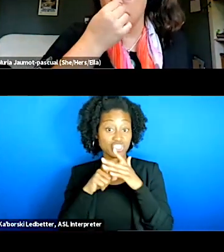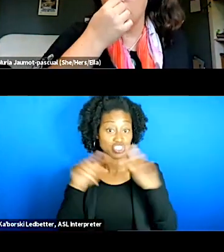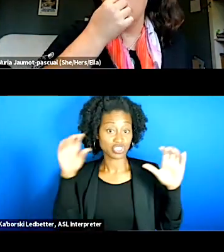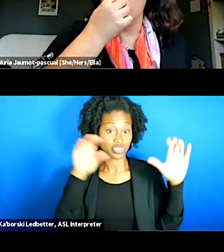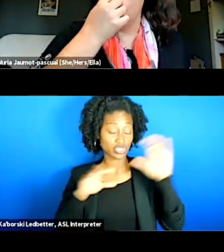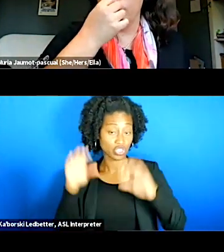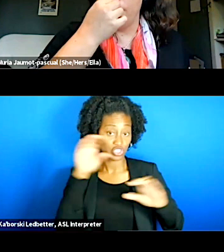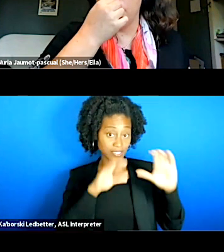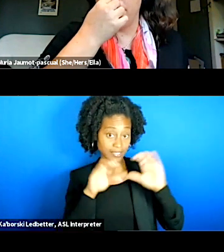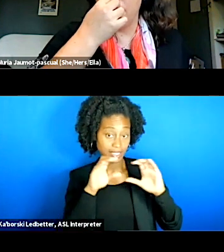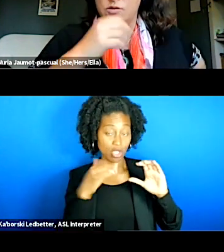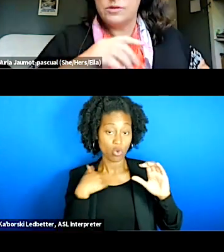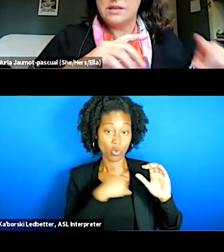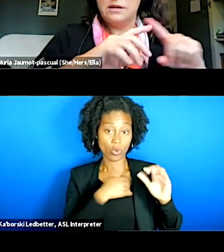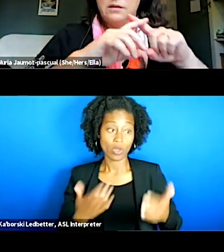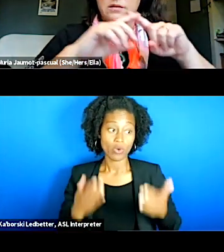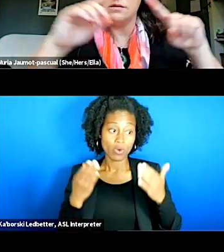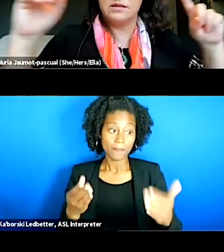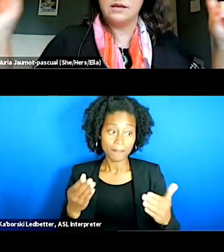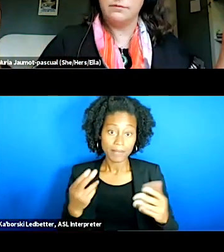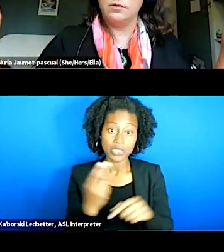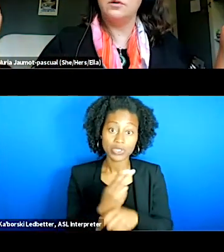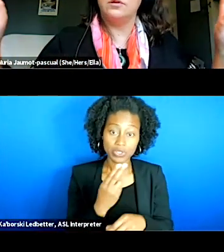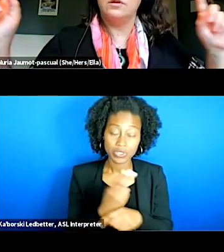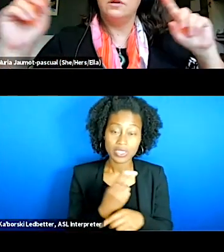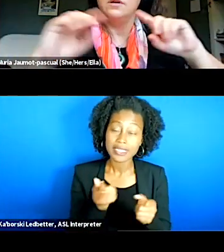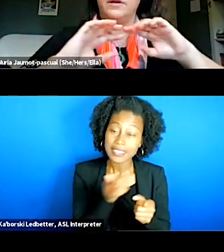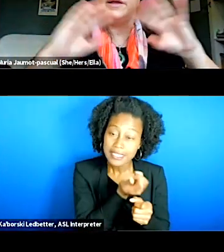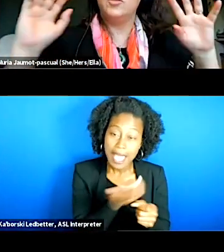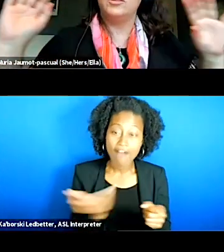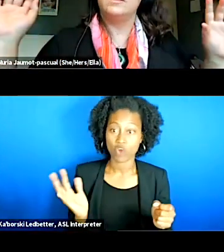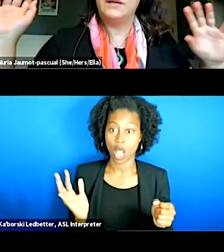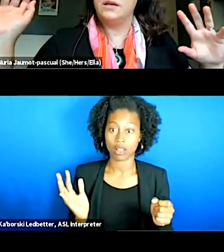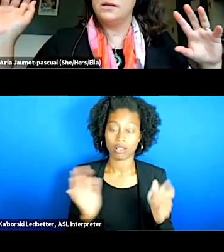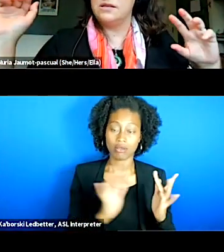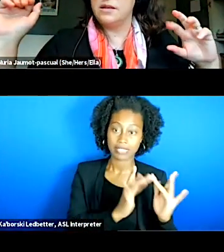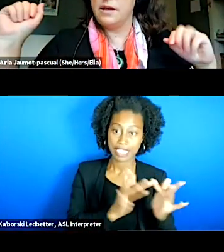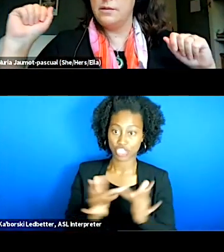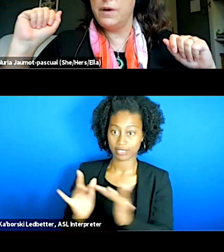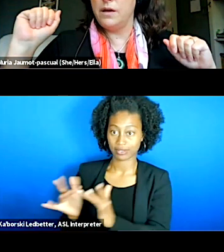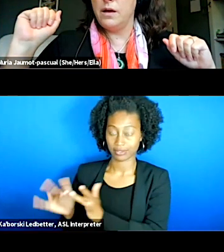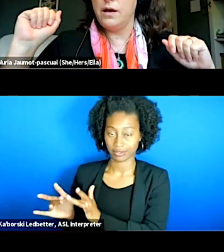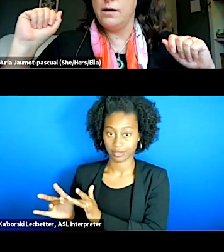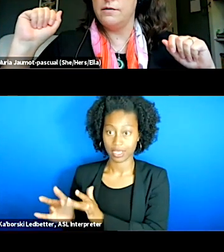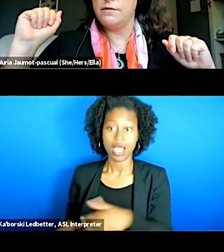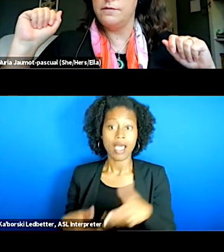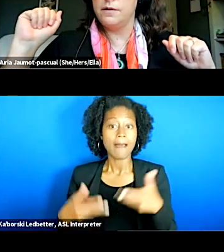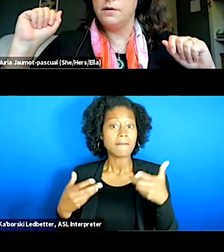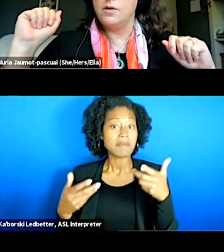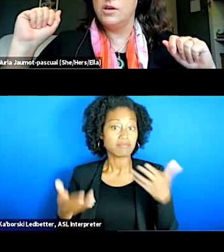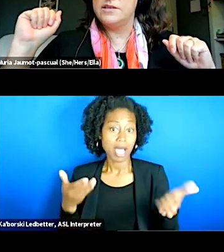searches, we recommend using several engines because they may